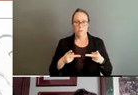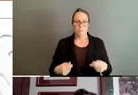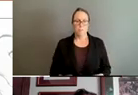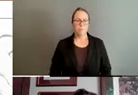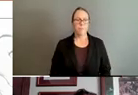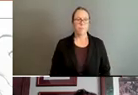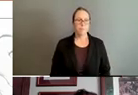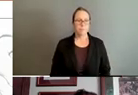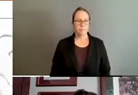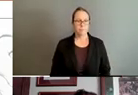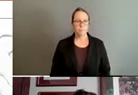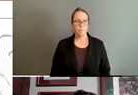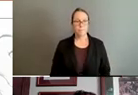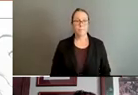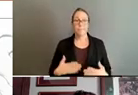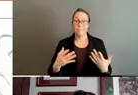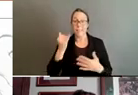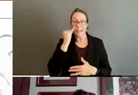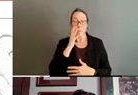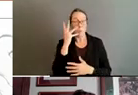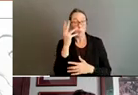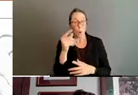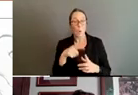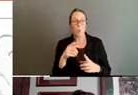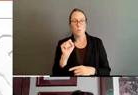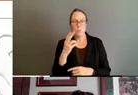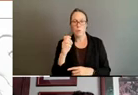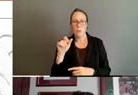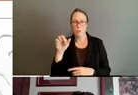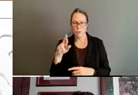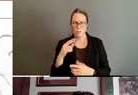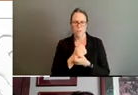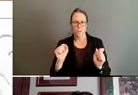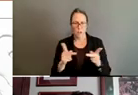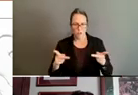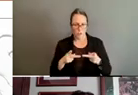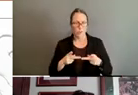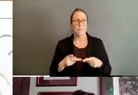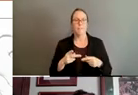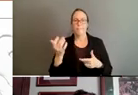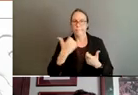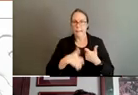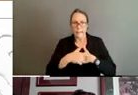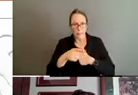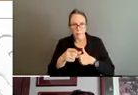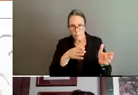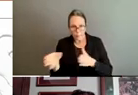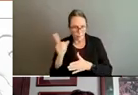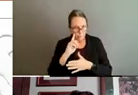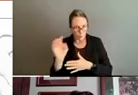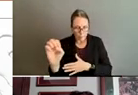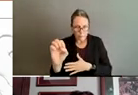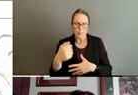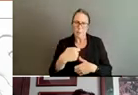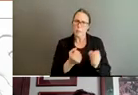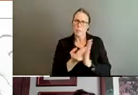So definitely if you're going to be going to a shelter and any time with planning for an emergency, is you want to make sure your